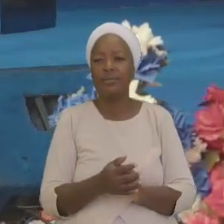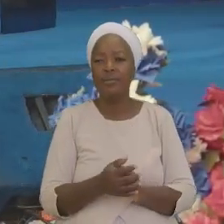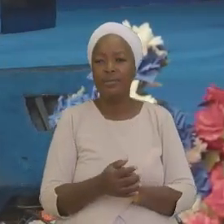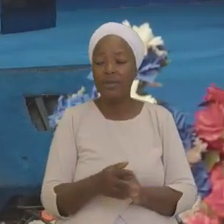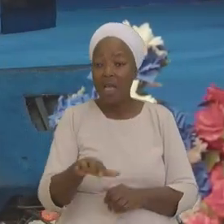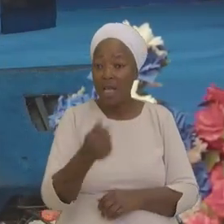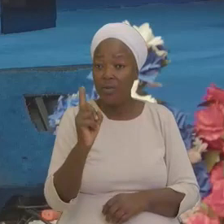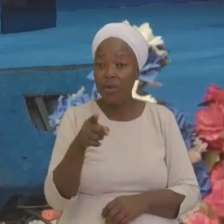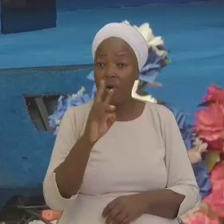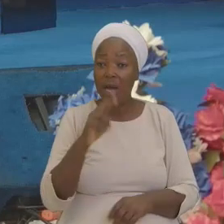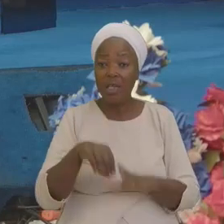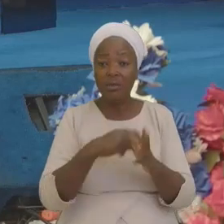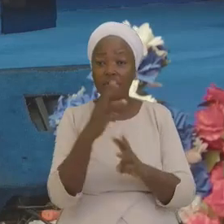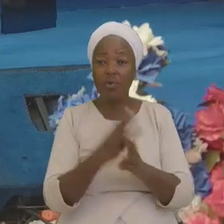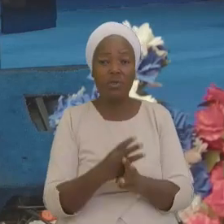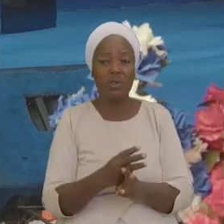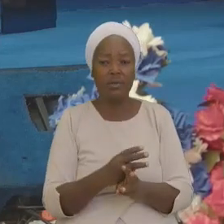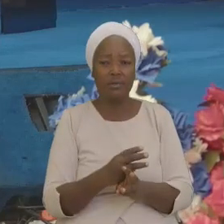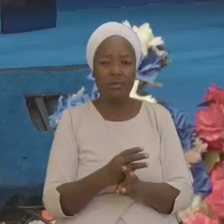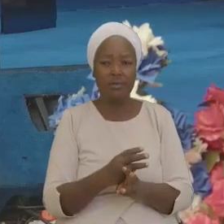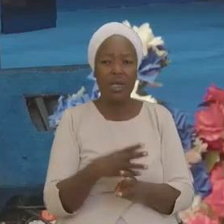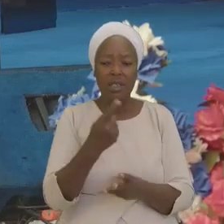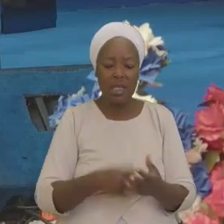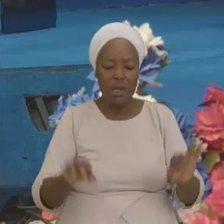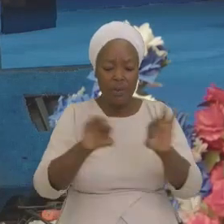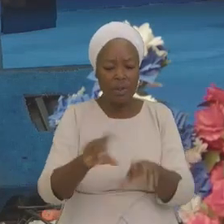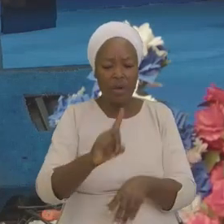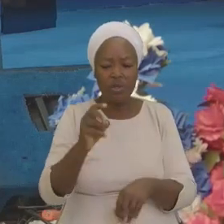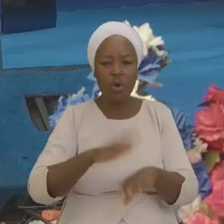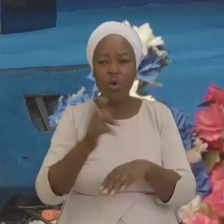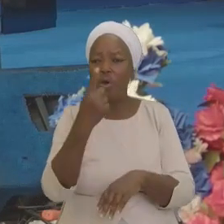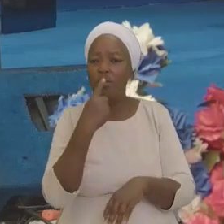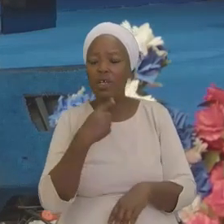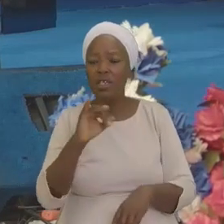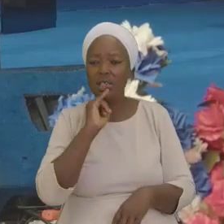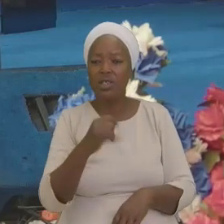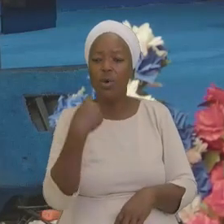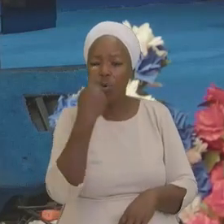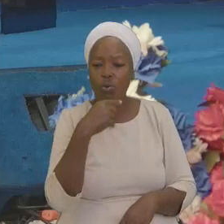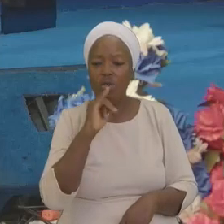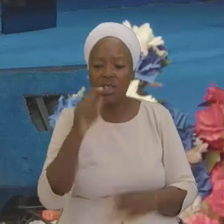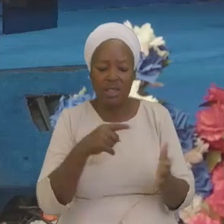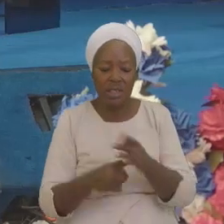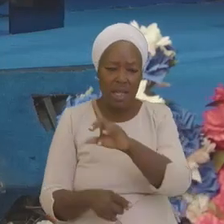Anywhere you are in the world, the important question on your lips, who is this?